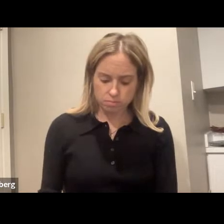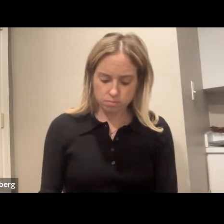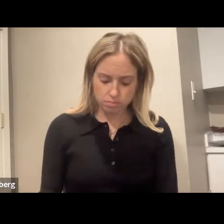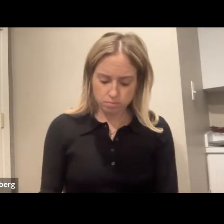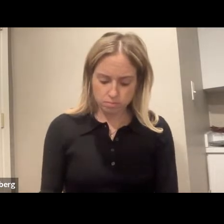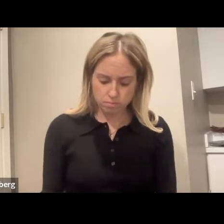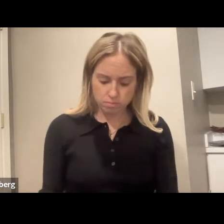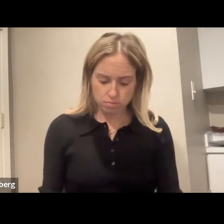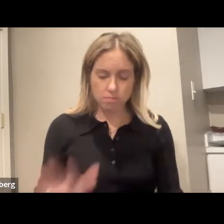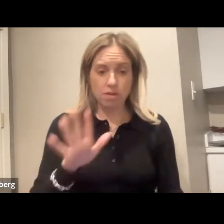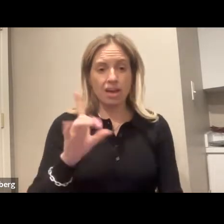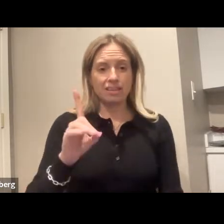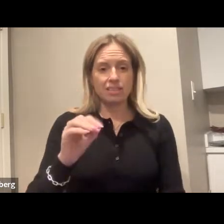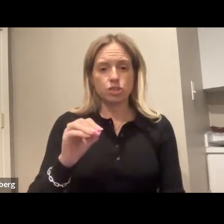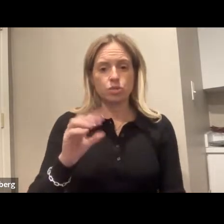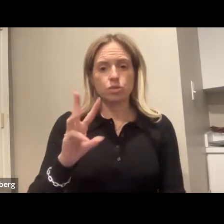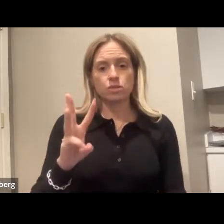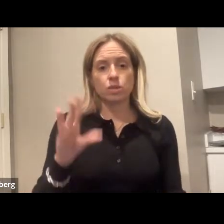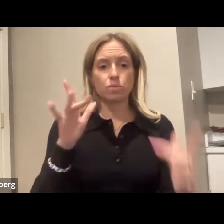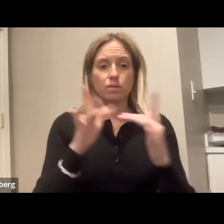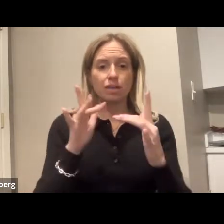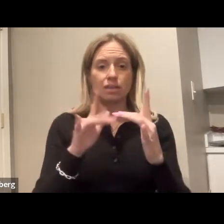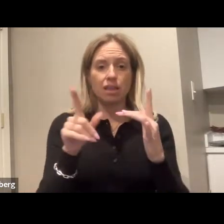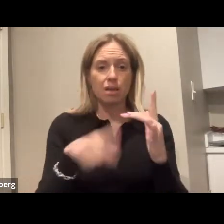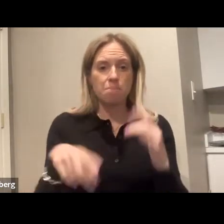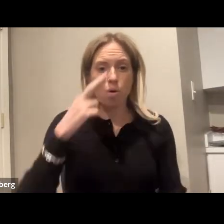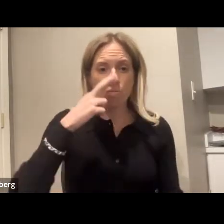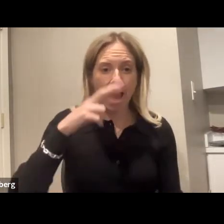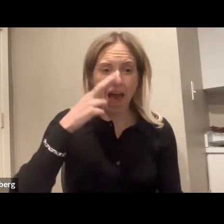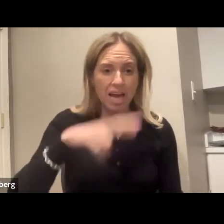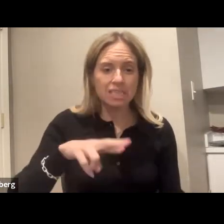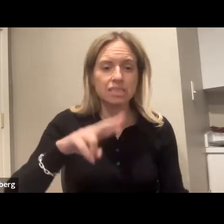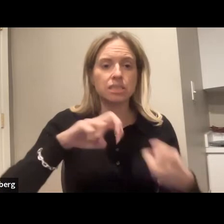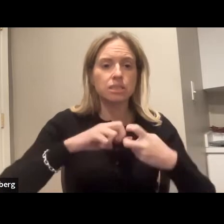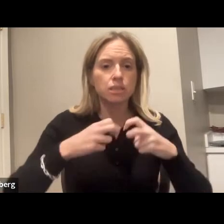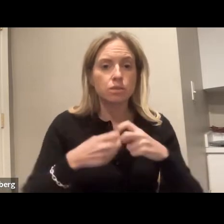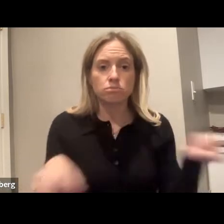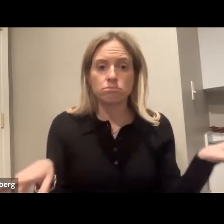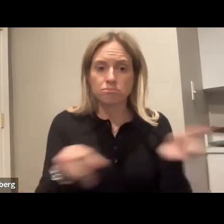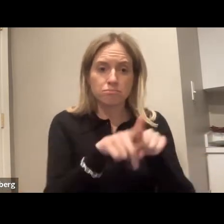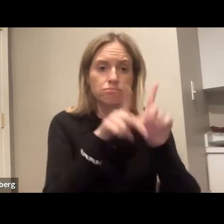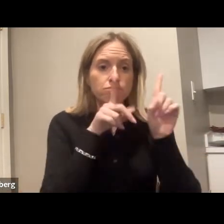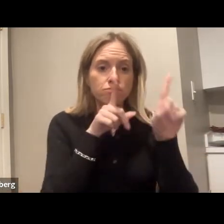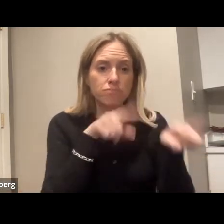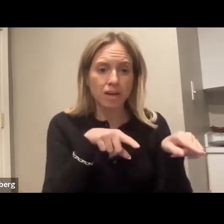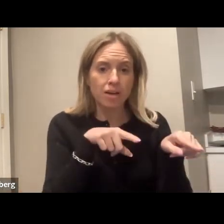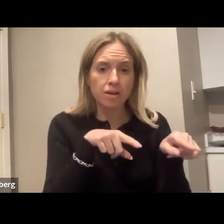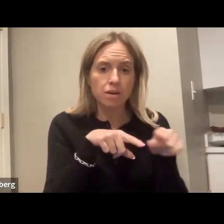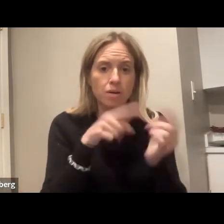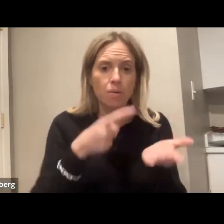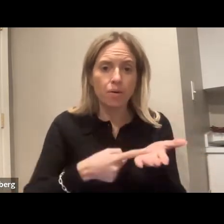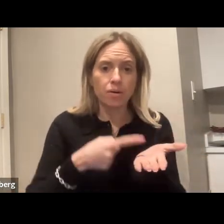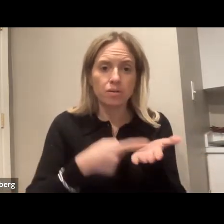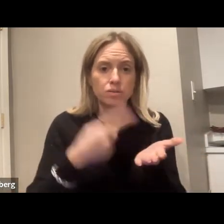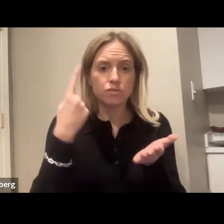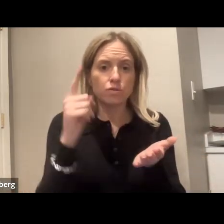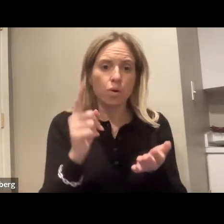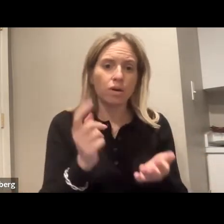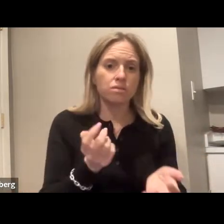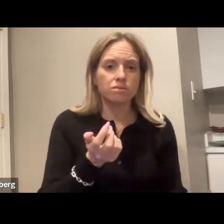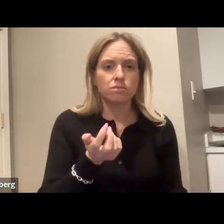have been contacting 301 a lot about rat issues, and we get the same response as discussed for trash